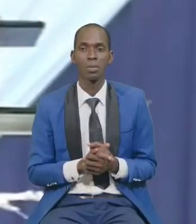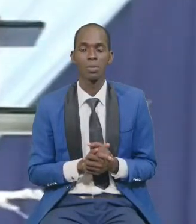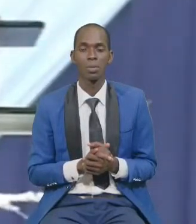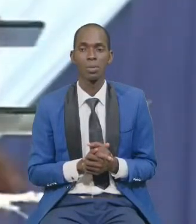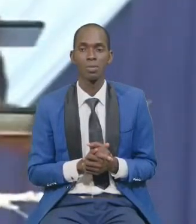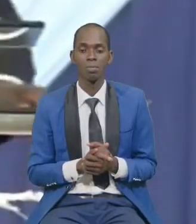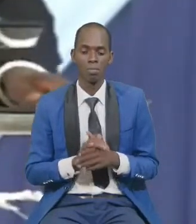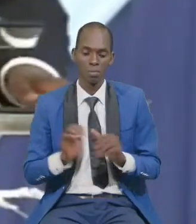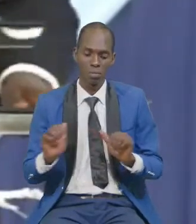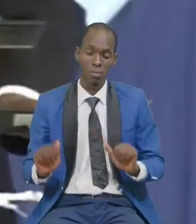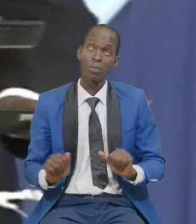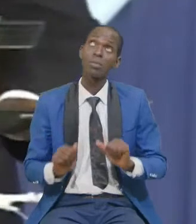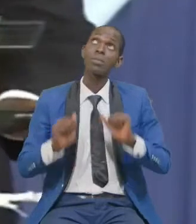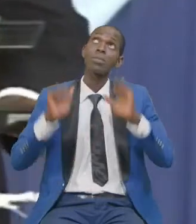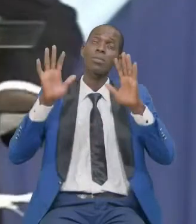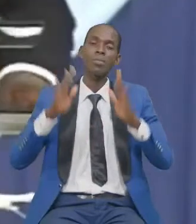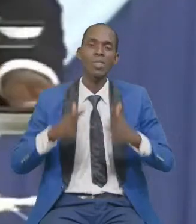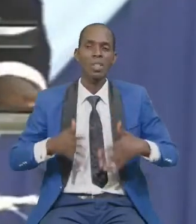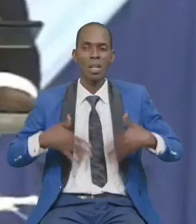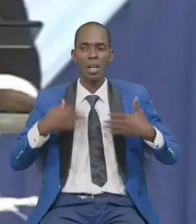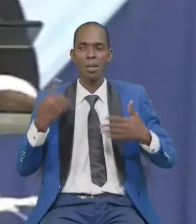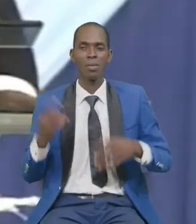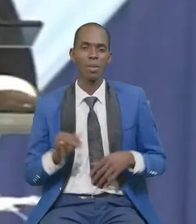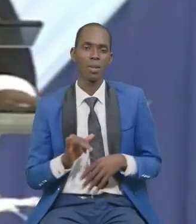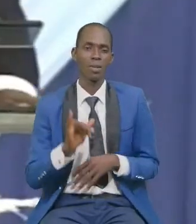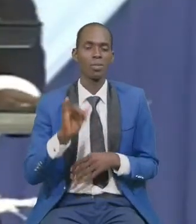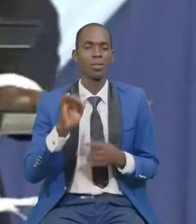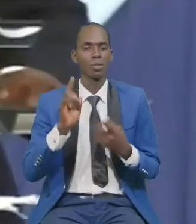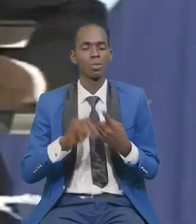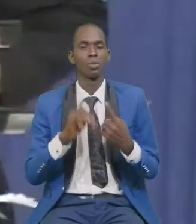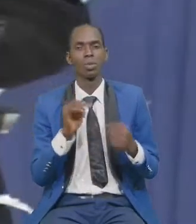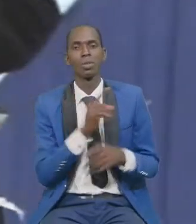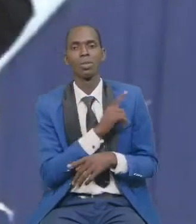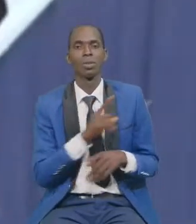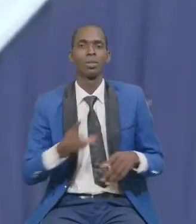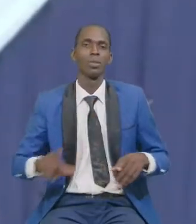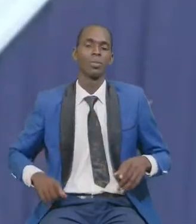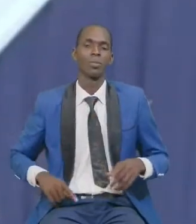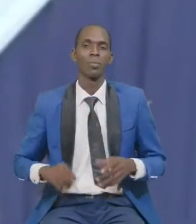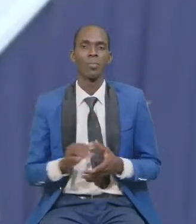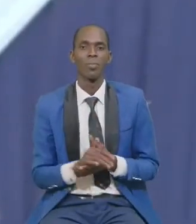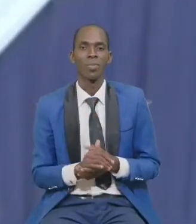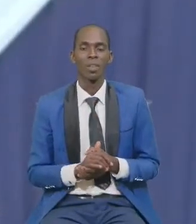Consecrate your life forever unto the Lord.